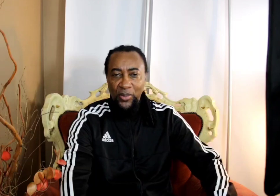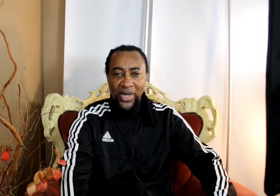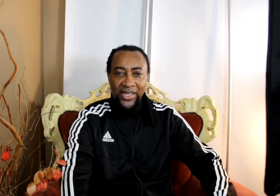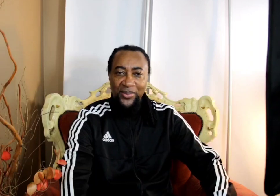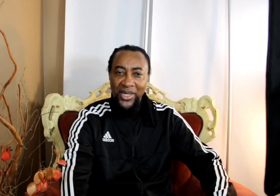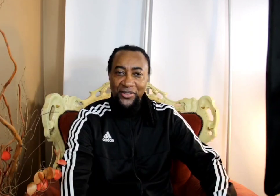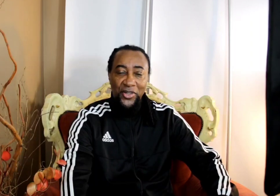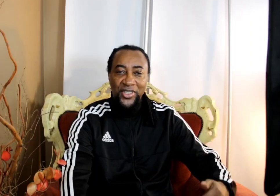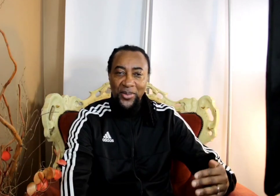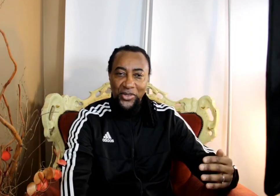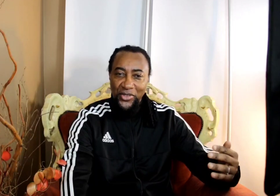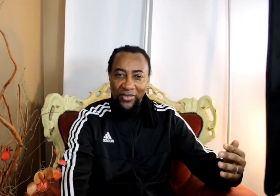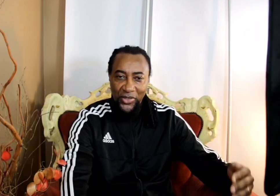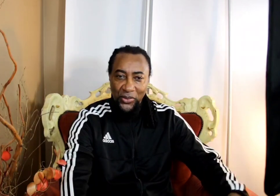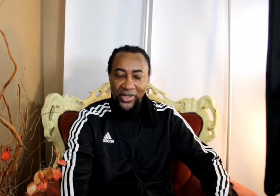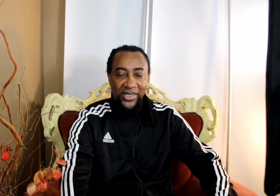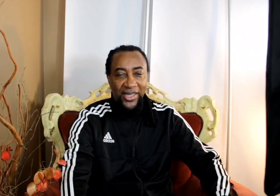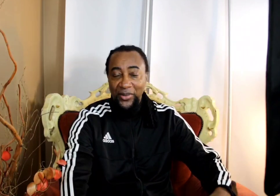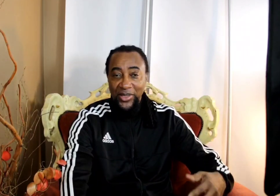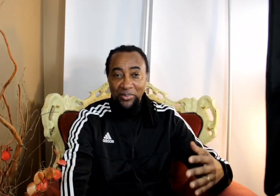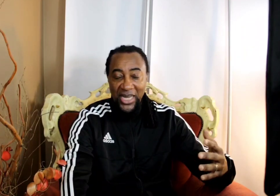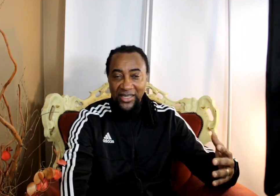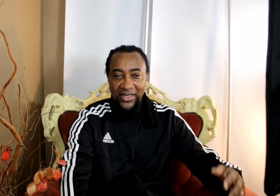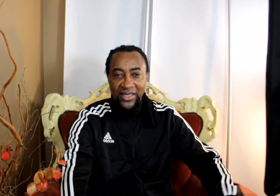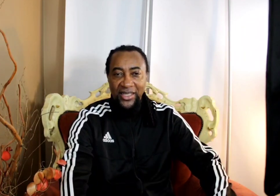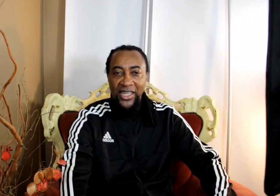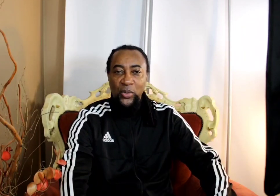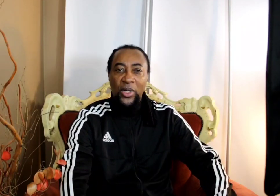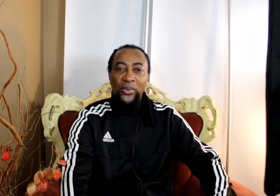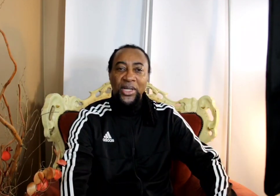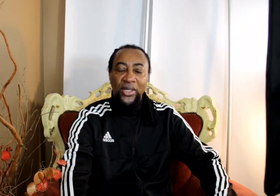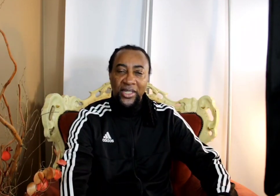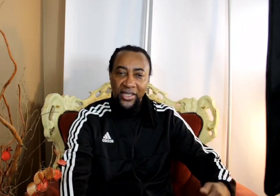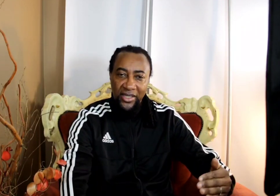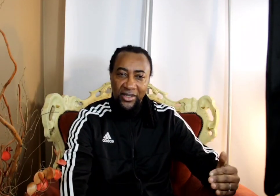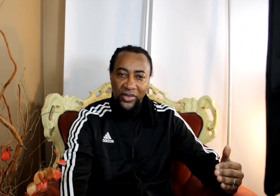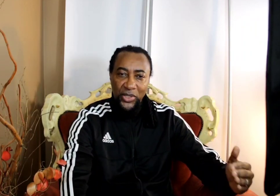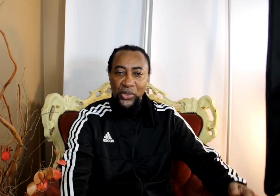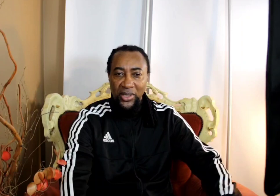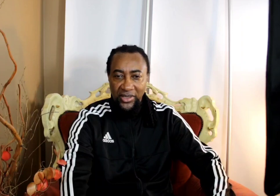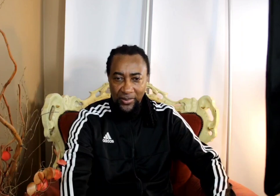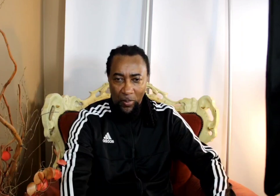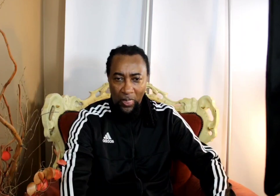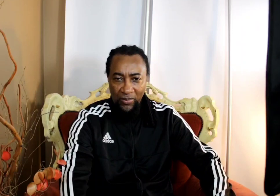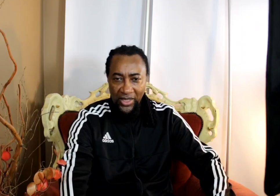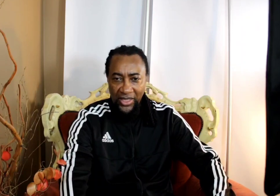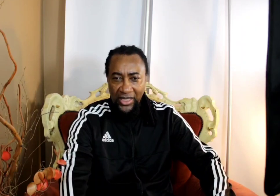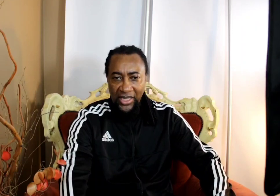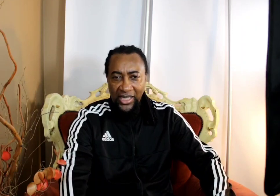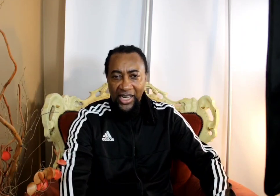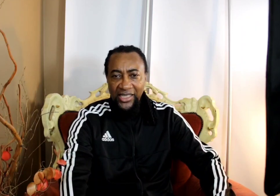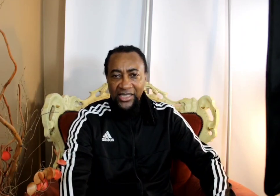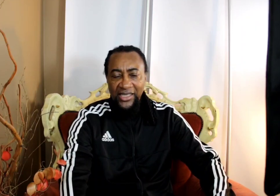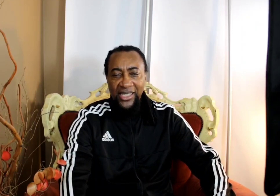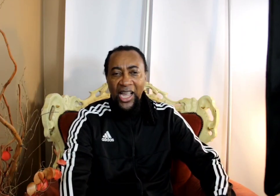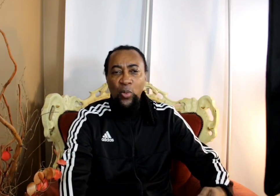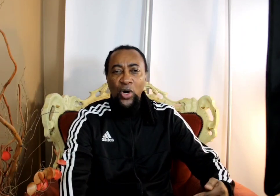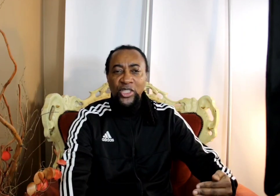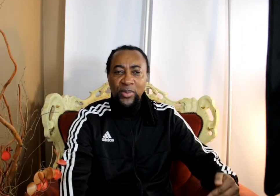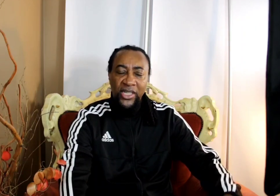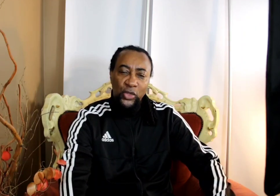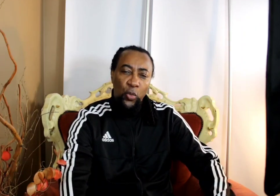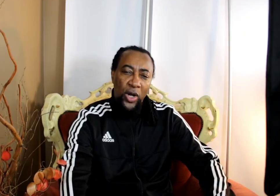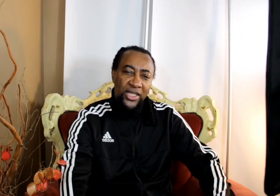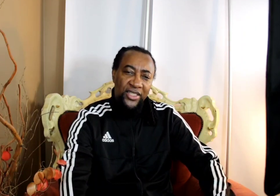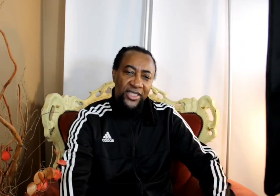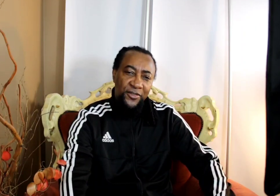said before, my first time to a traffic court, I was amazed at what went on in the rituals. And I